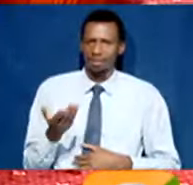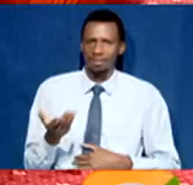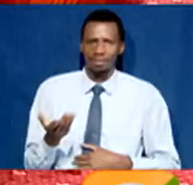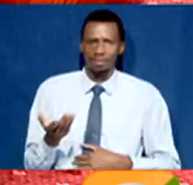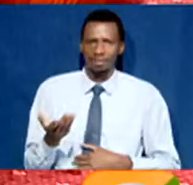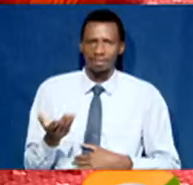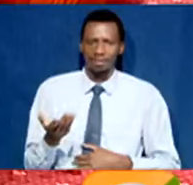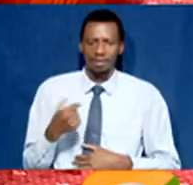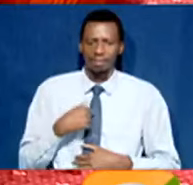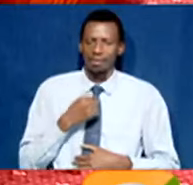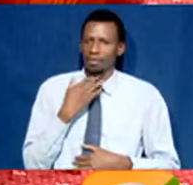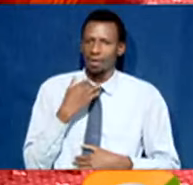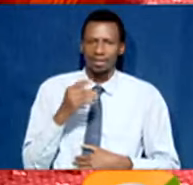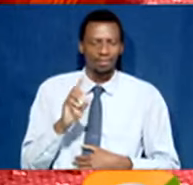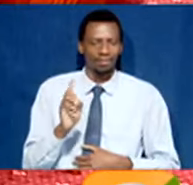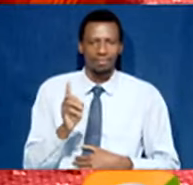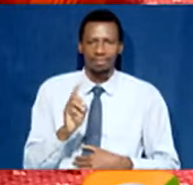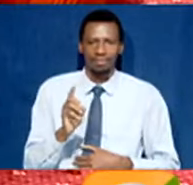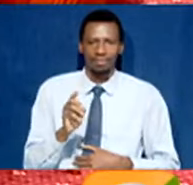I don't want to be. Mr. President,